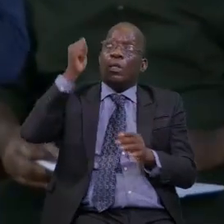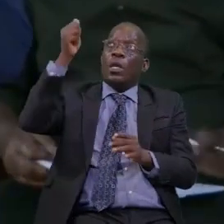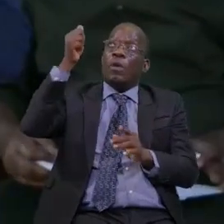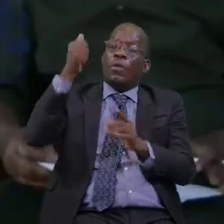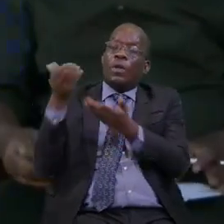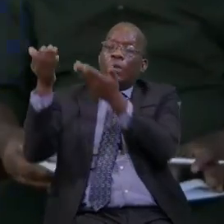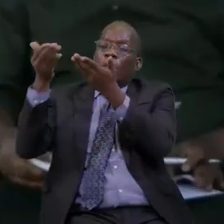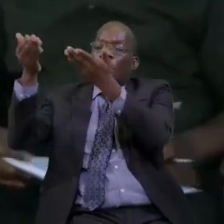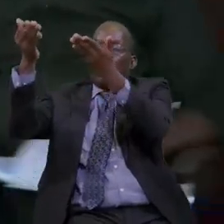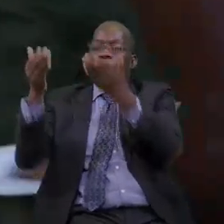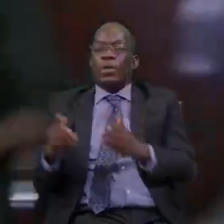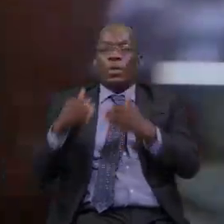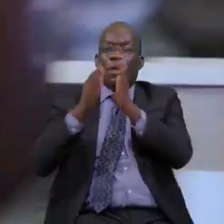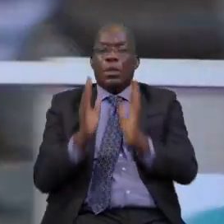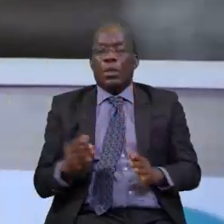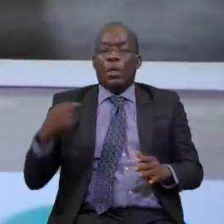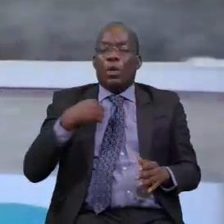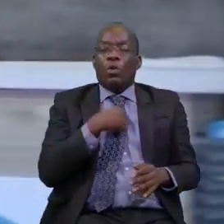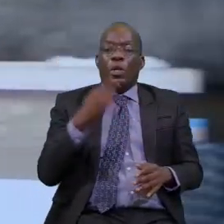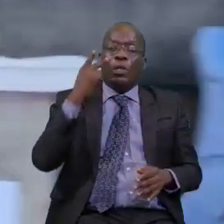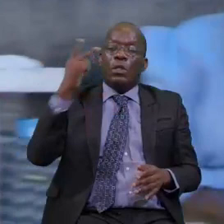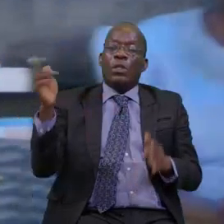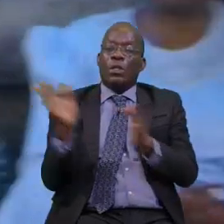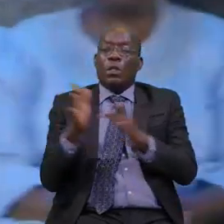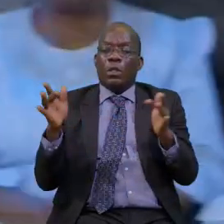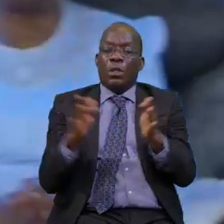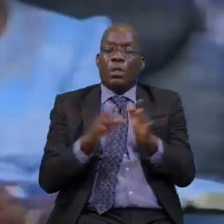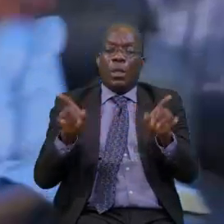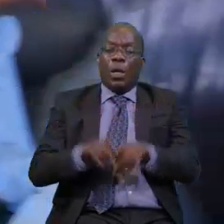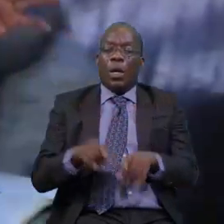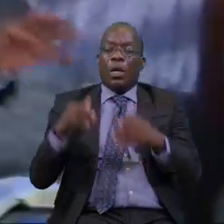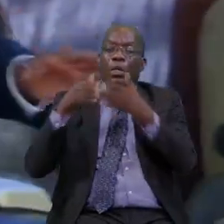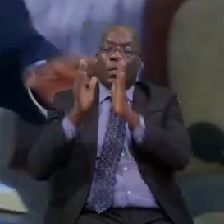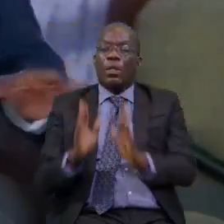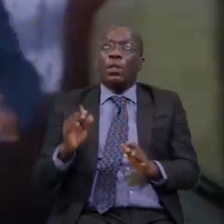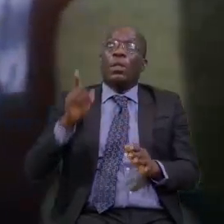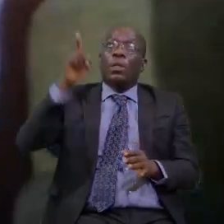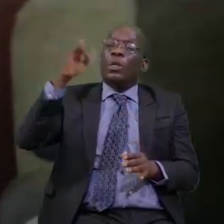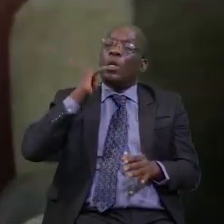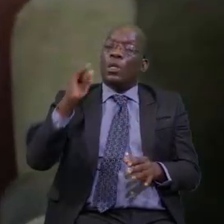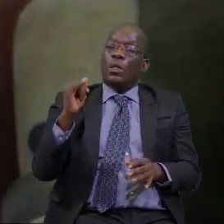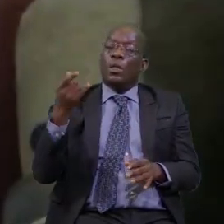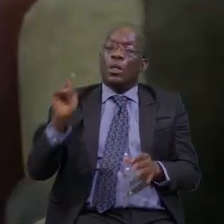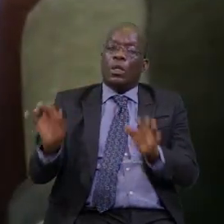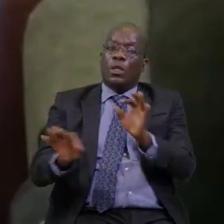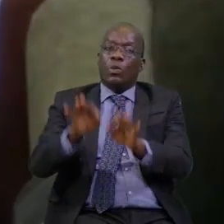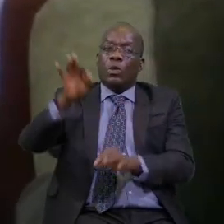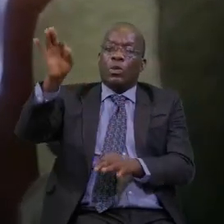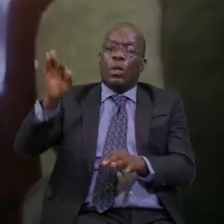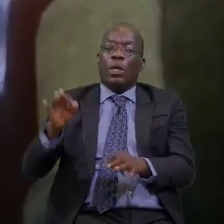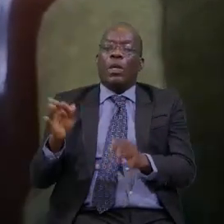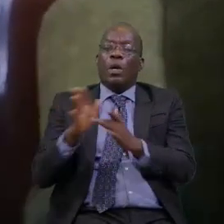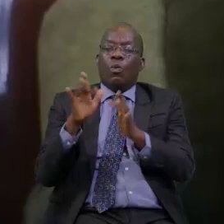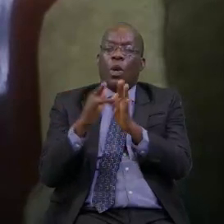self-sacrificing leader. We've seen Jesus as the leader, and he is the spiritual, scriptural